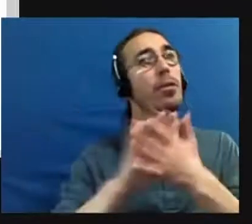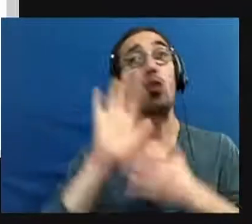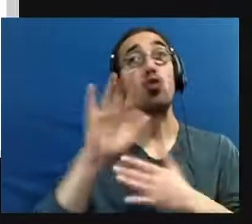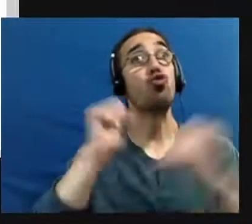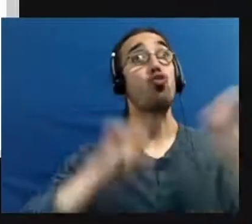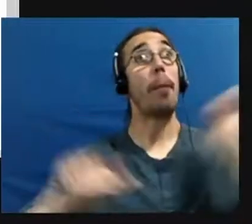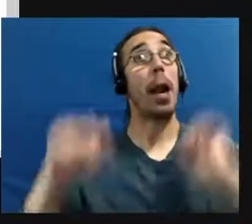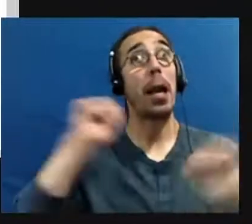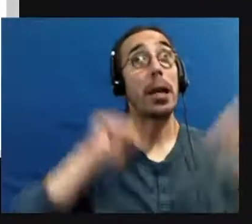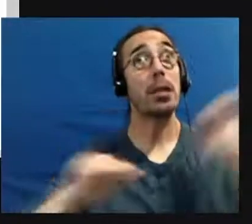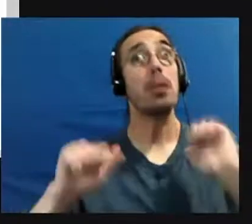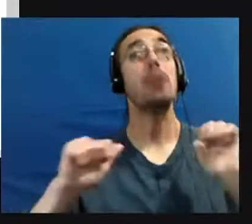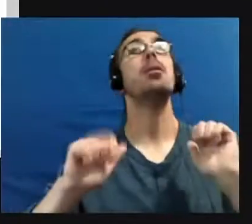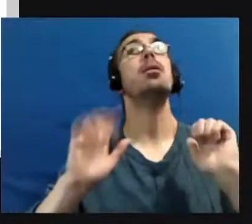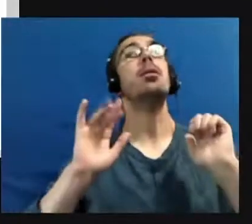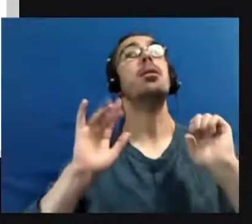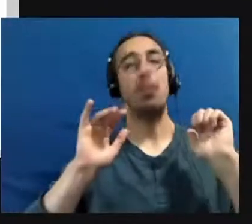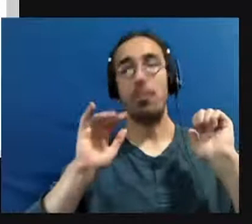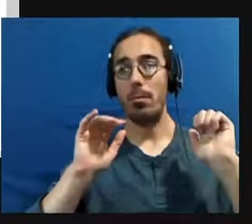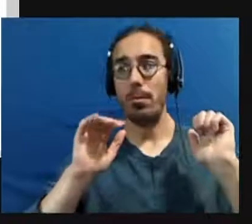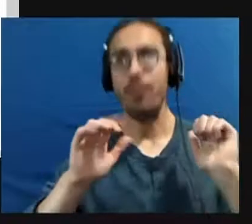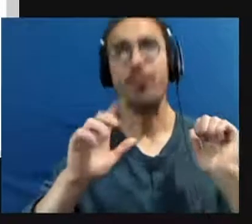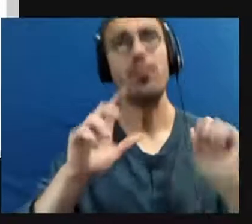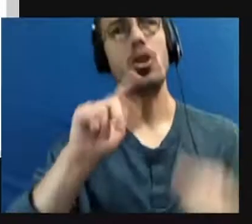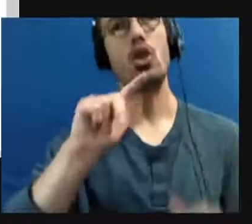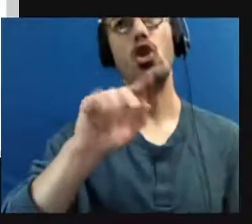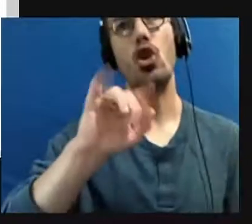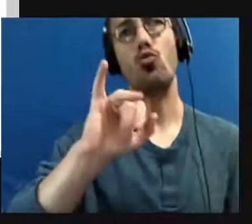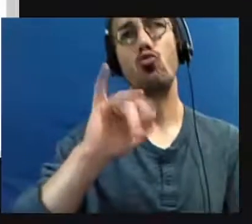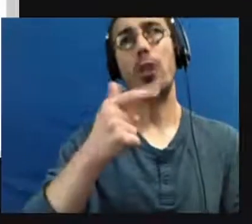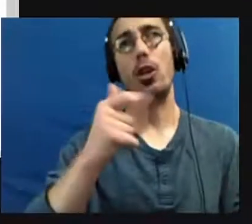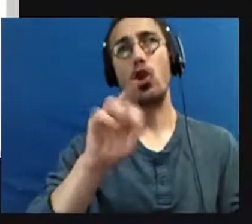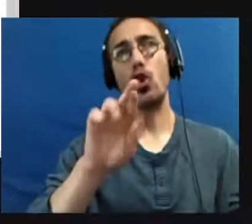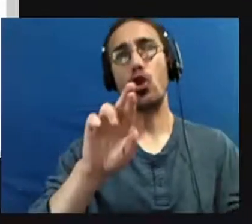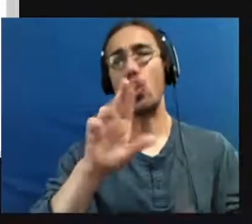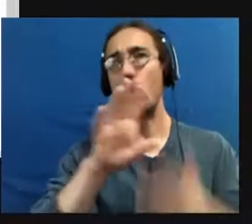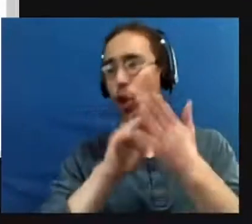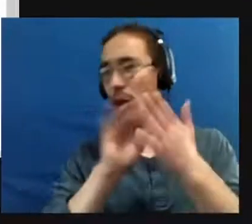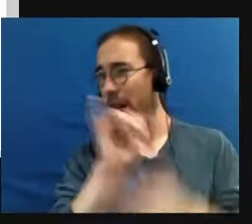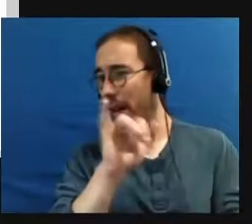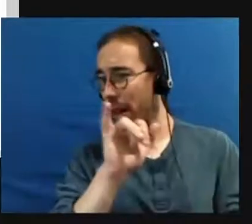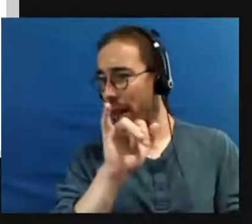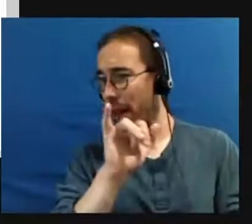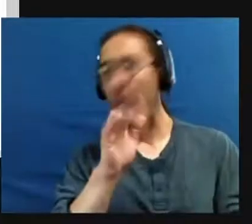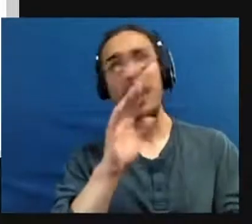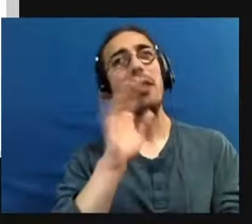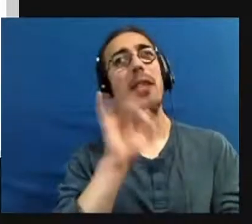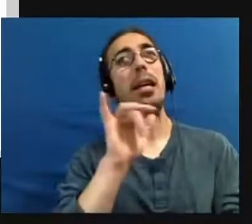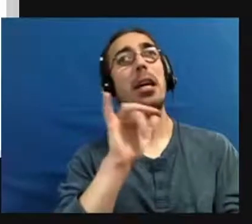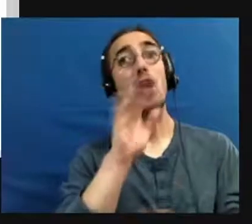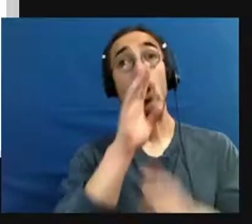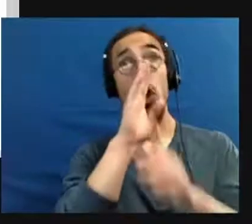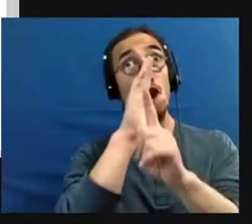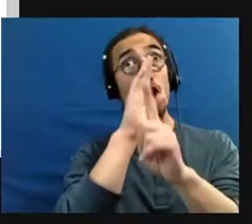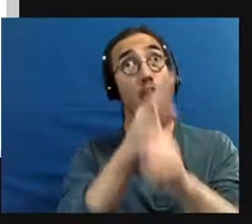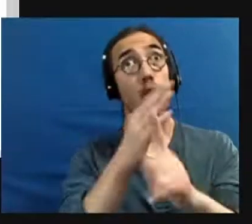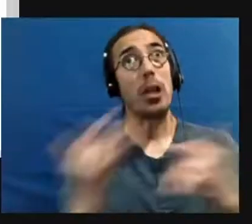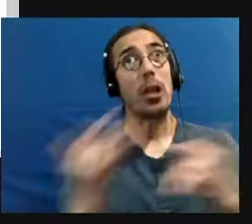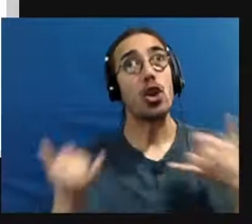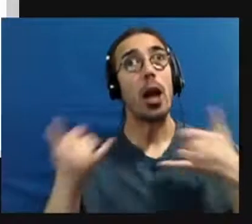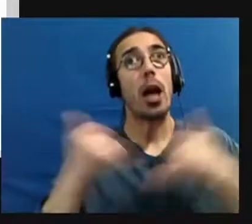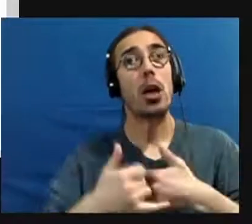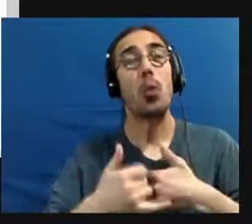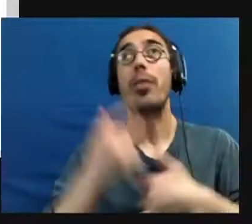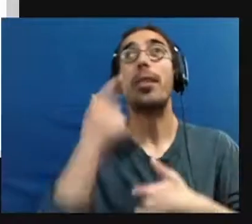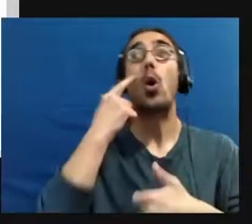like trigger warning, but the like a straight jacket or that kind of thing as like, oh no, we